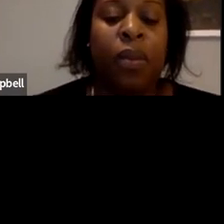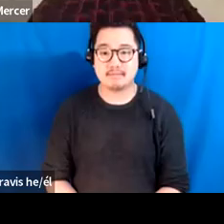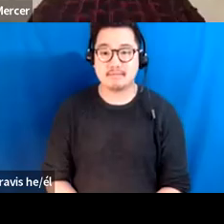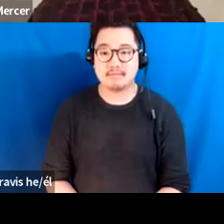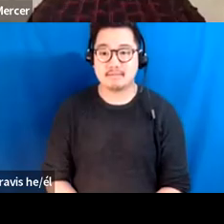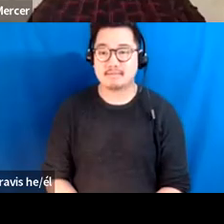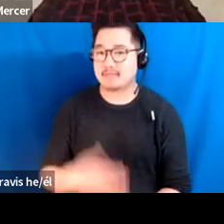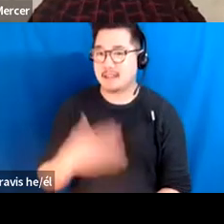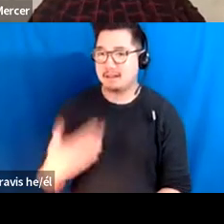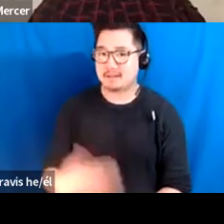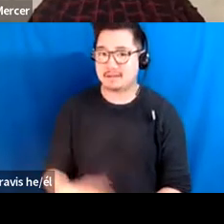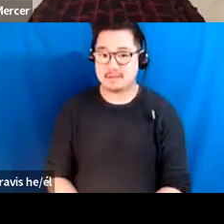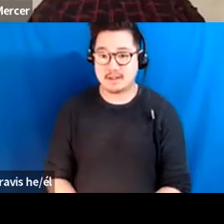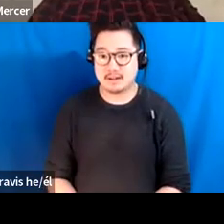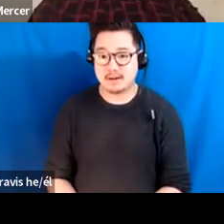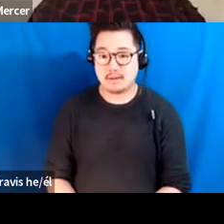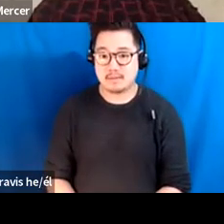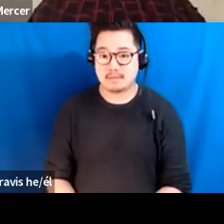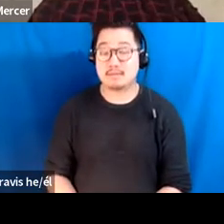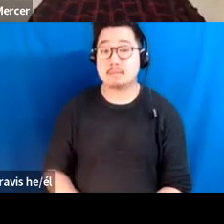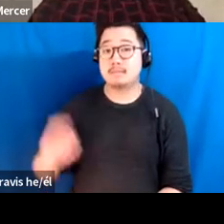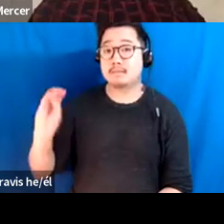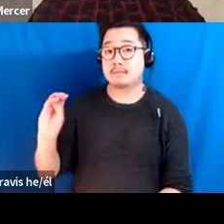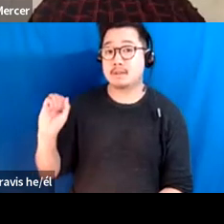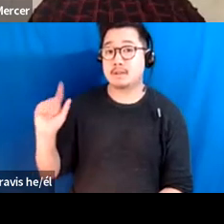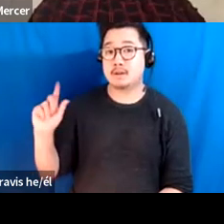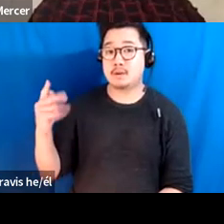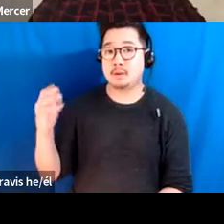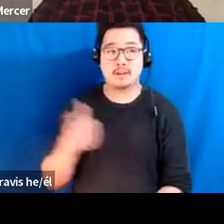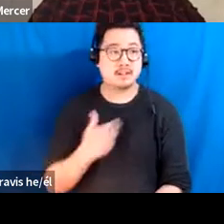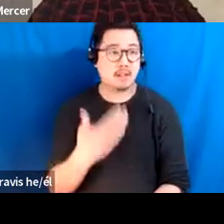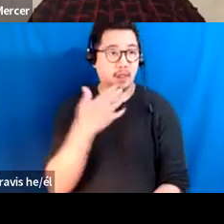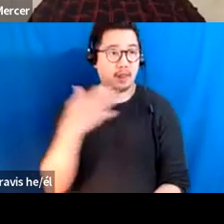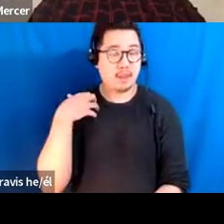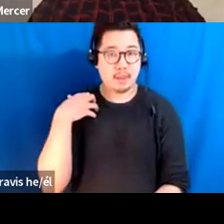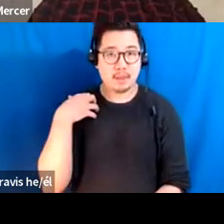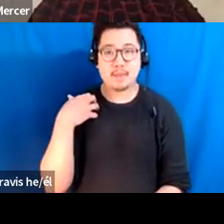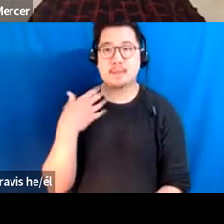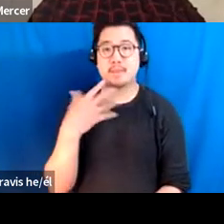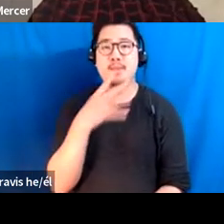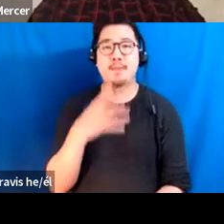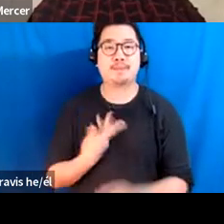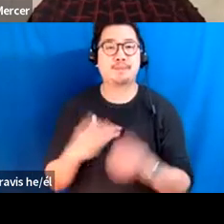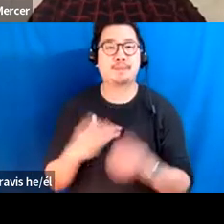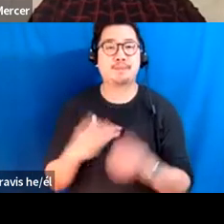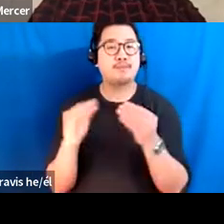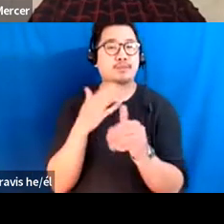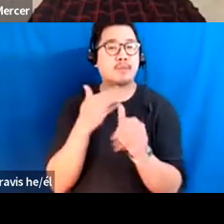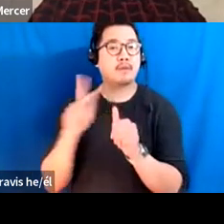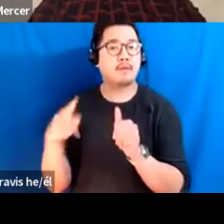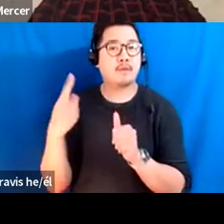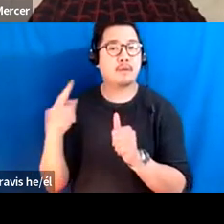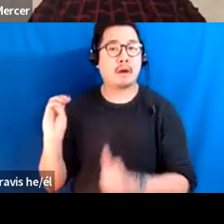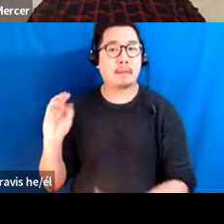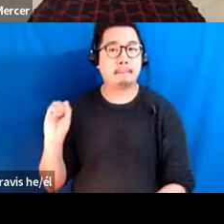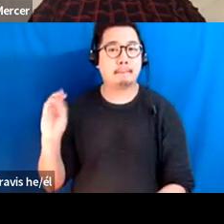thank you miss lapera thank you madam chair um i guess this is a follow-up for uh miss campbell